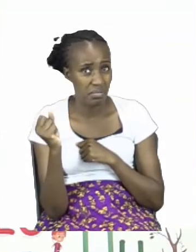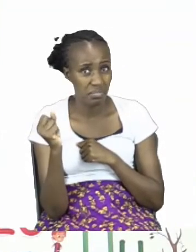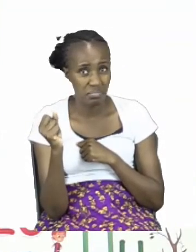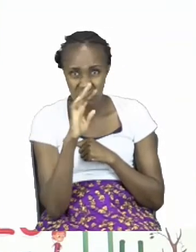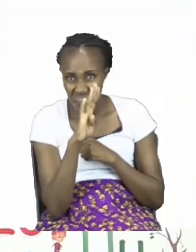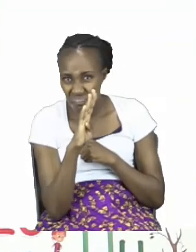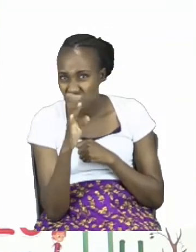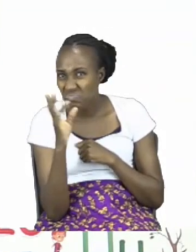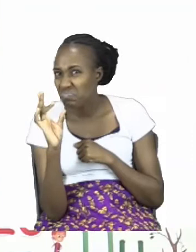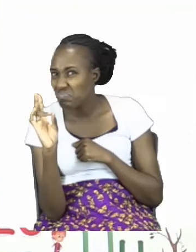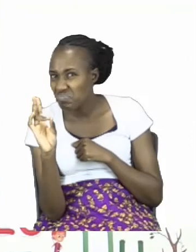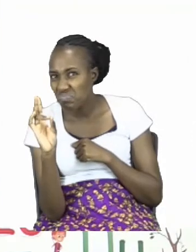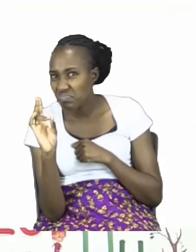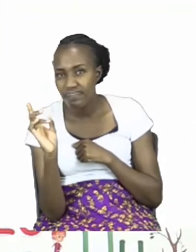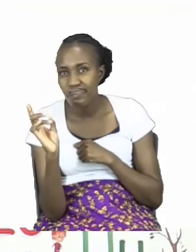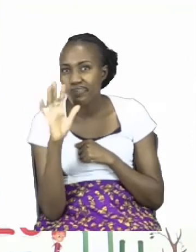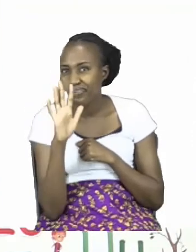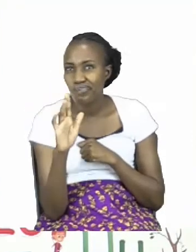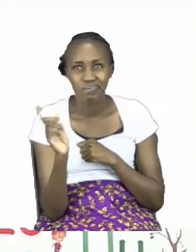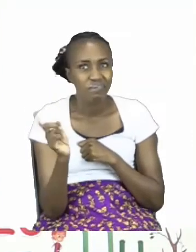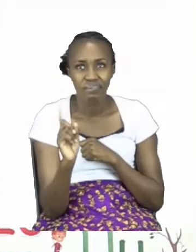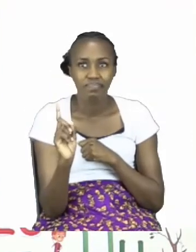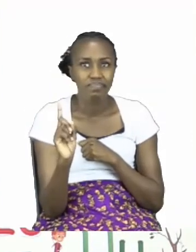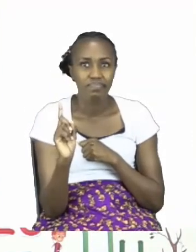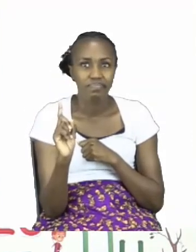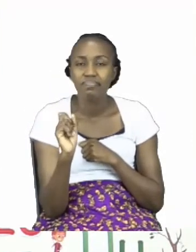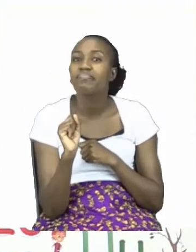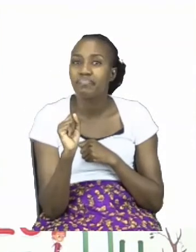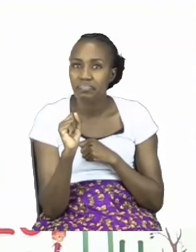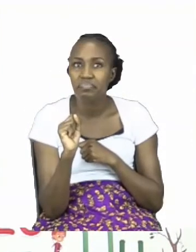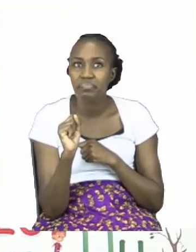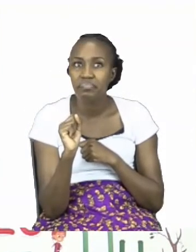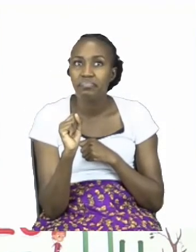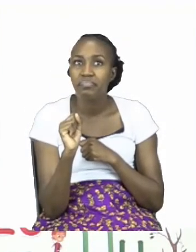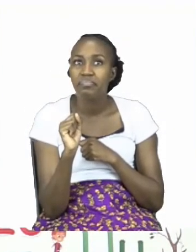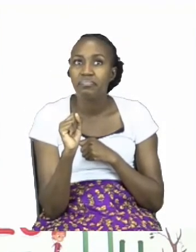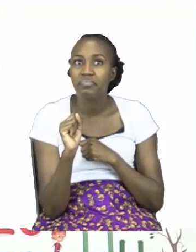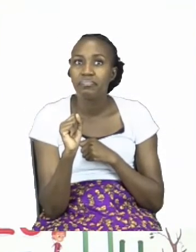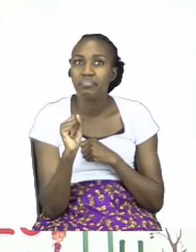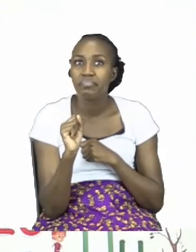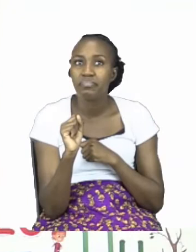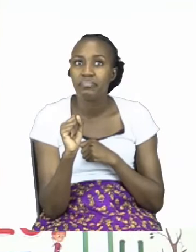is 4, this one is 7, and this one is 5. So no. We move on.